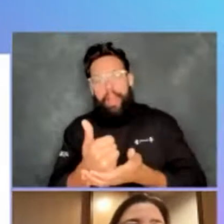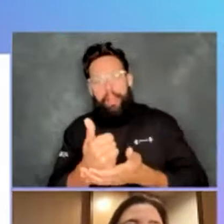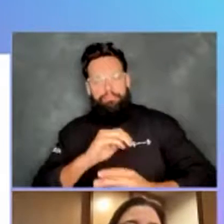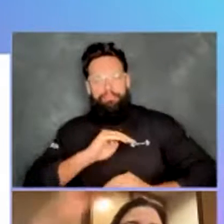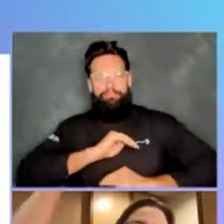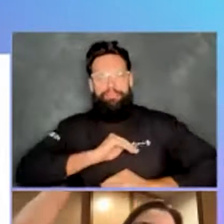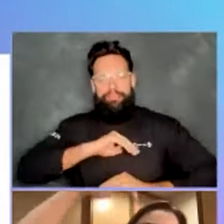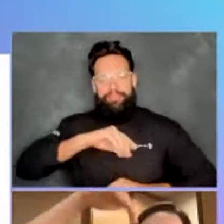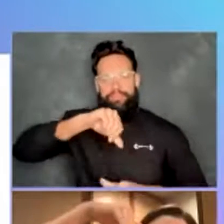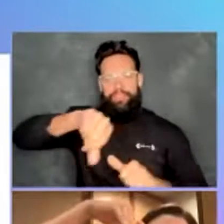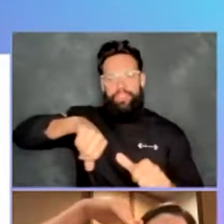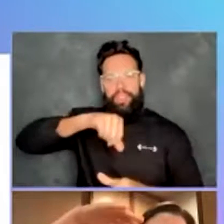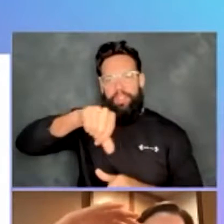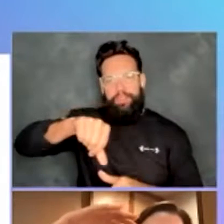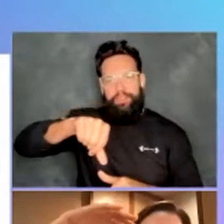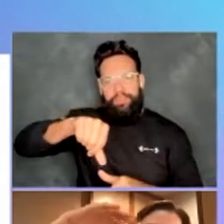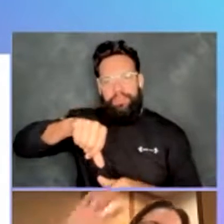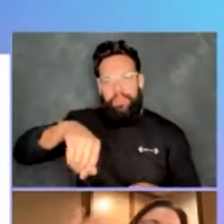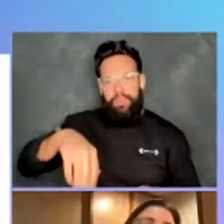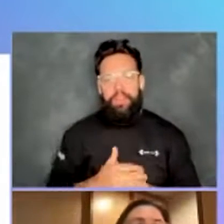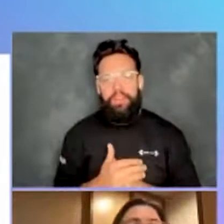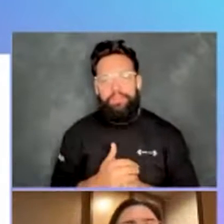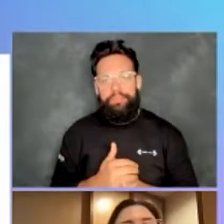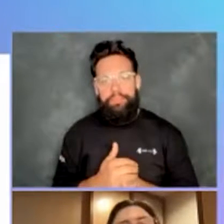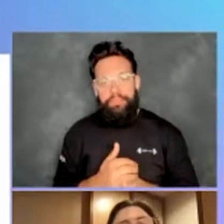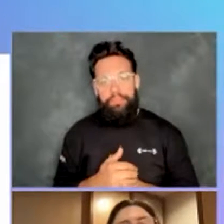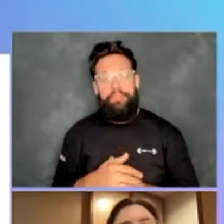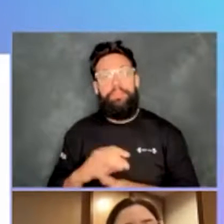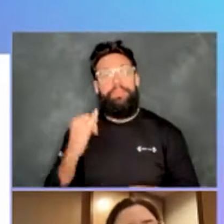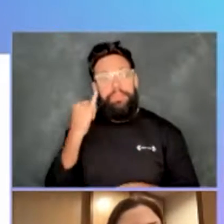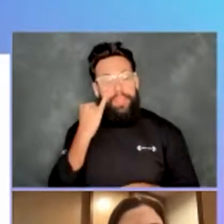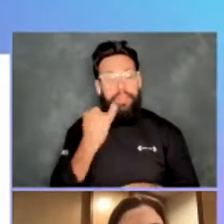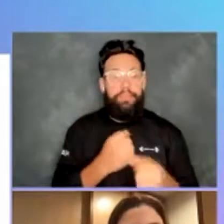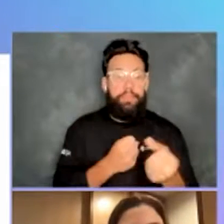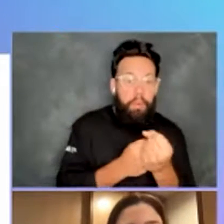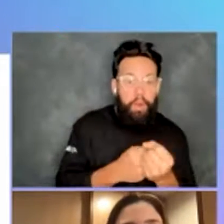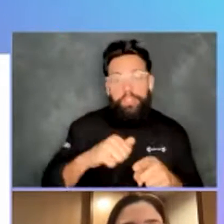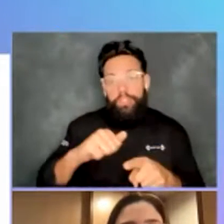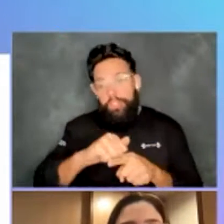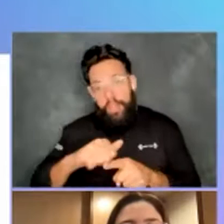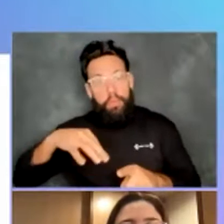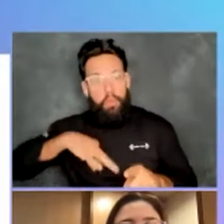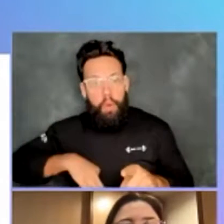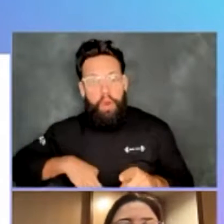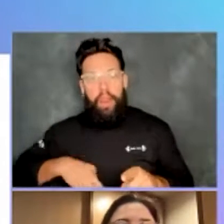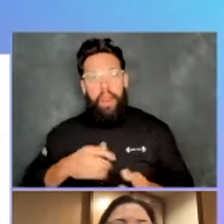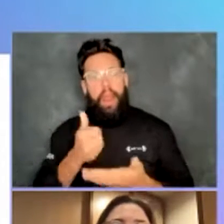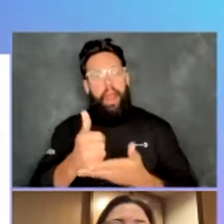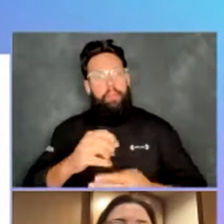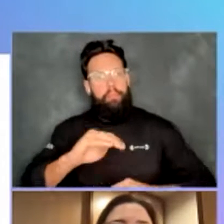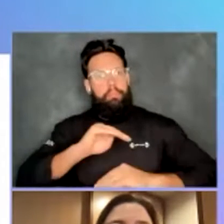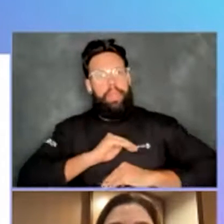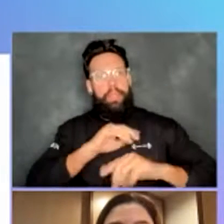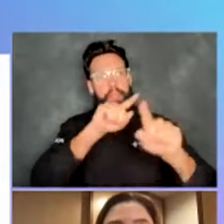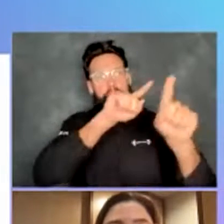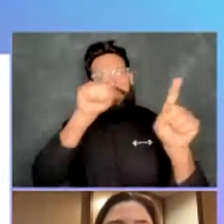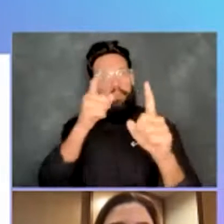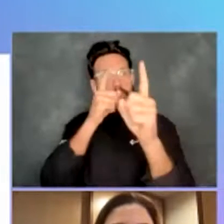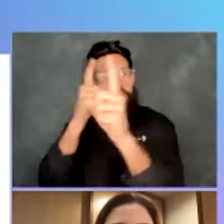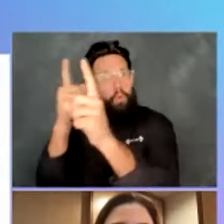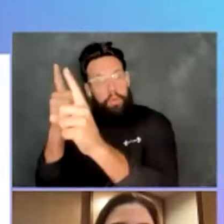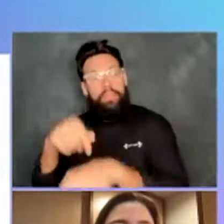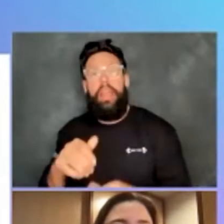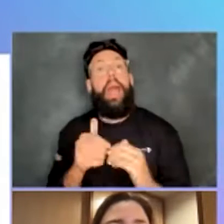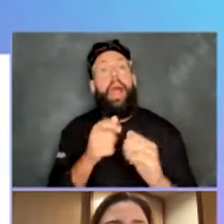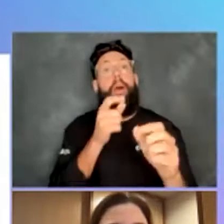are impacted by the top-down strategies that you use and the bottom-up strategies that you're using. So I know I just